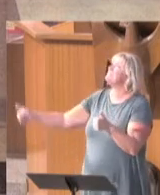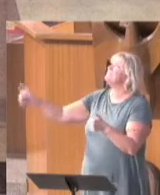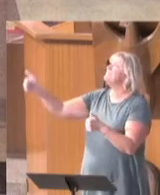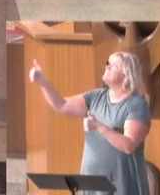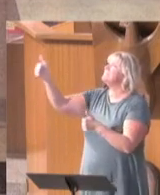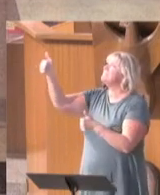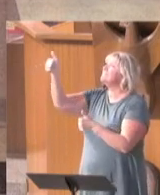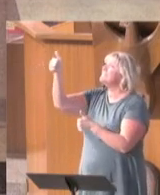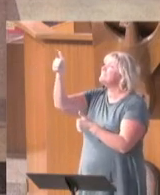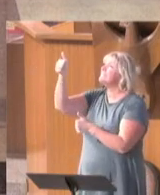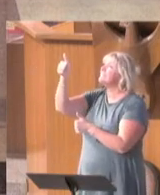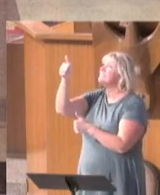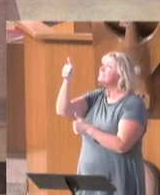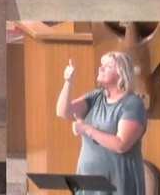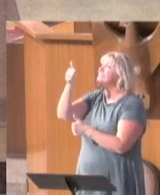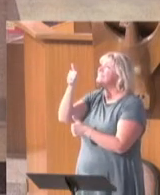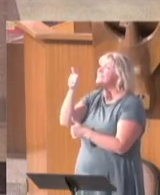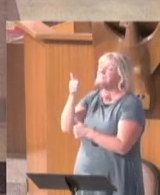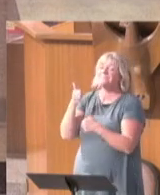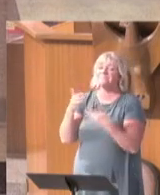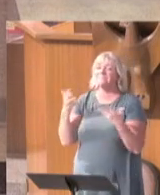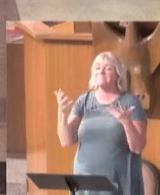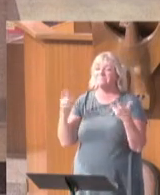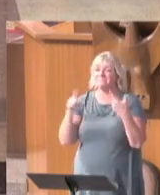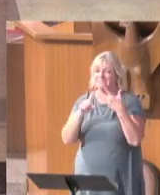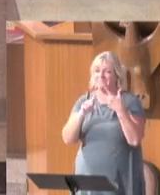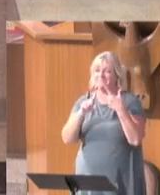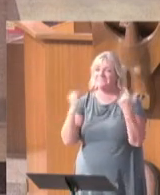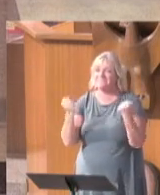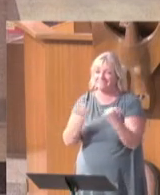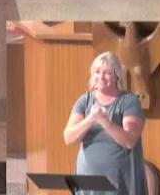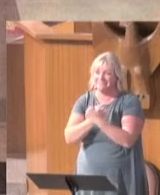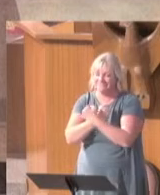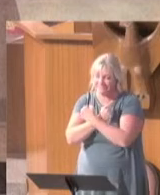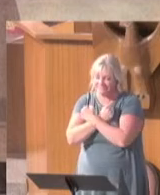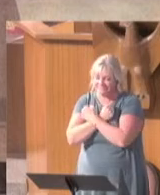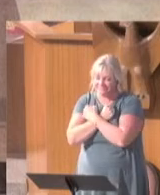greatest of these is